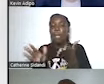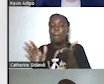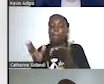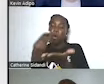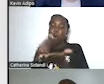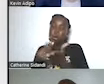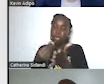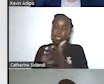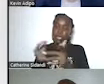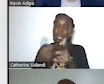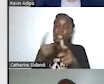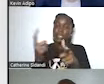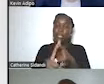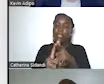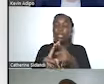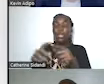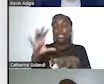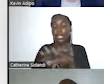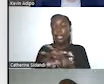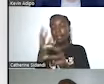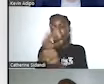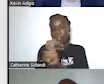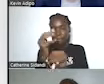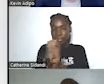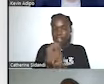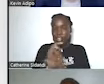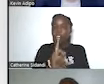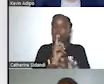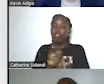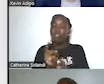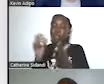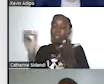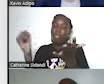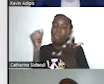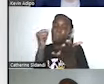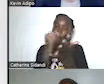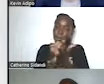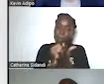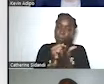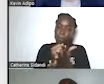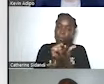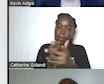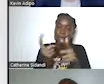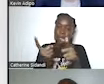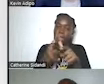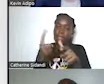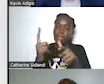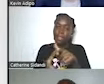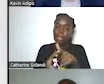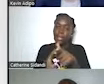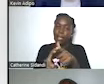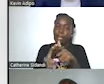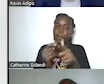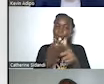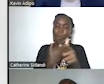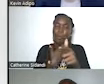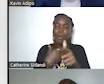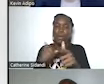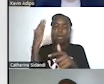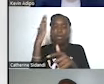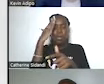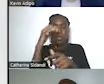of metric. So one that I also bring in there is just revenue per employee. You want to see, am I producing more with more people,